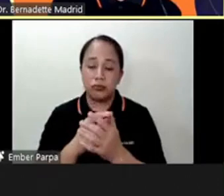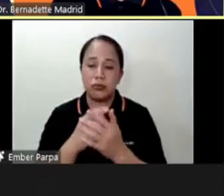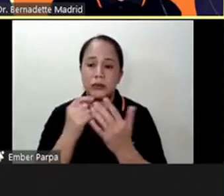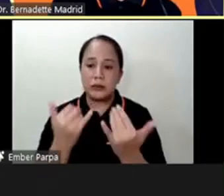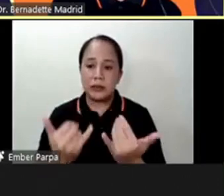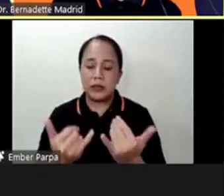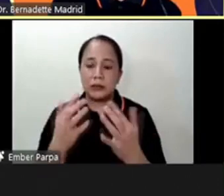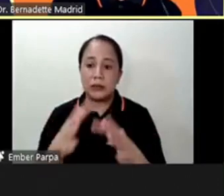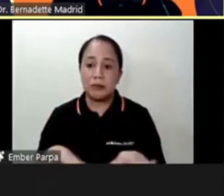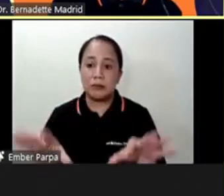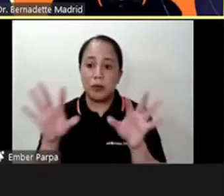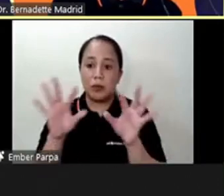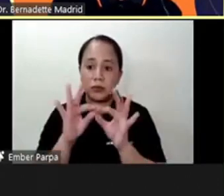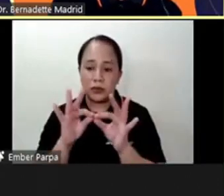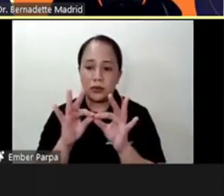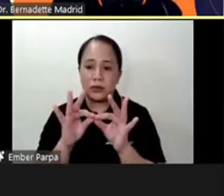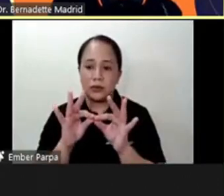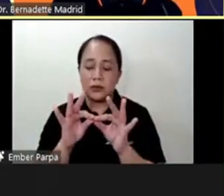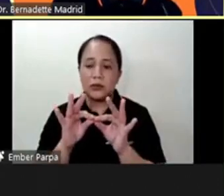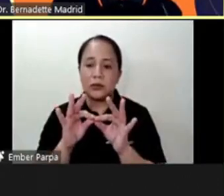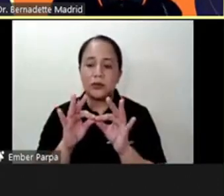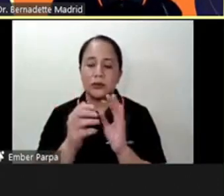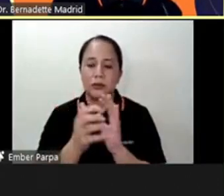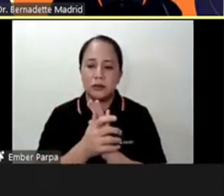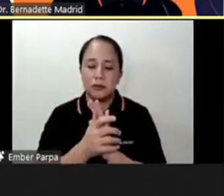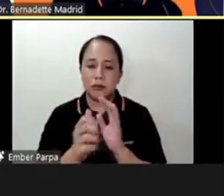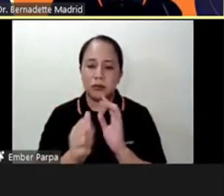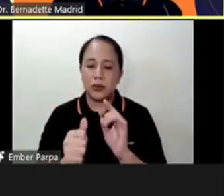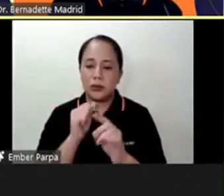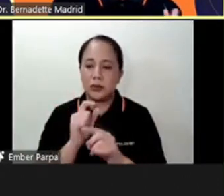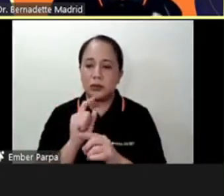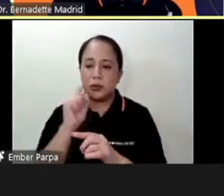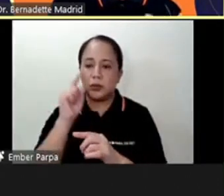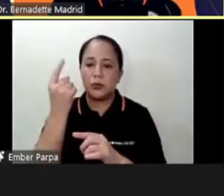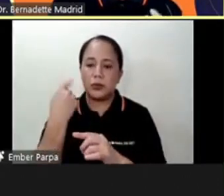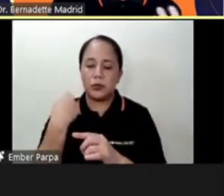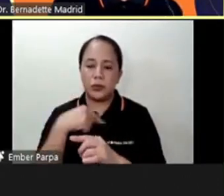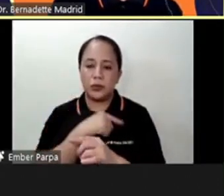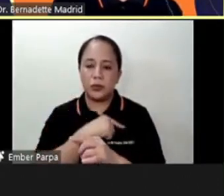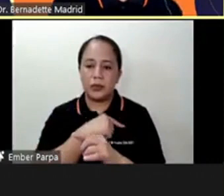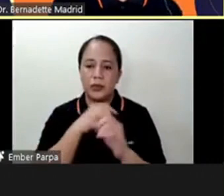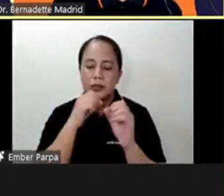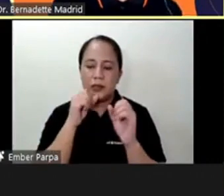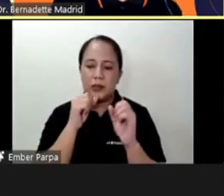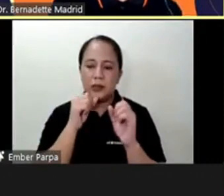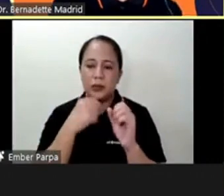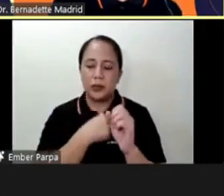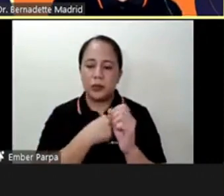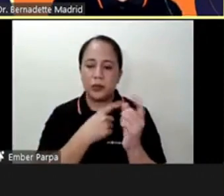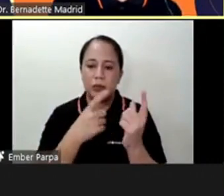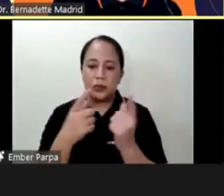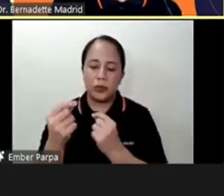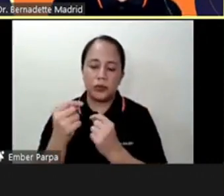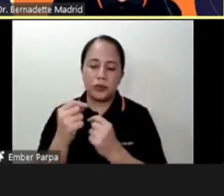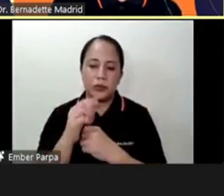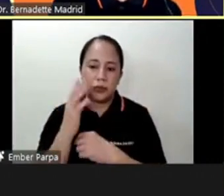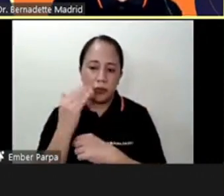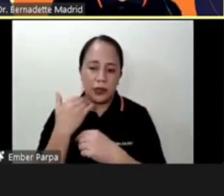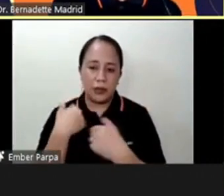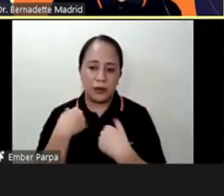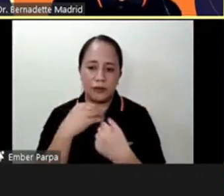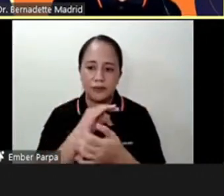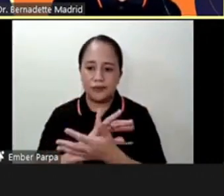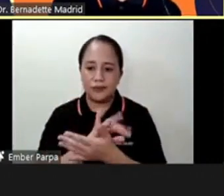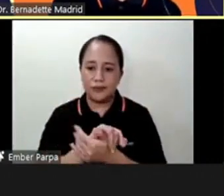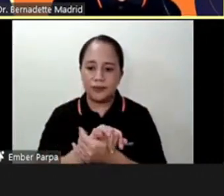a critical skill and not just something that we are going to do just because of COVID.